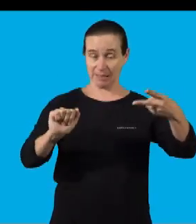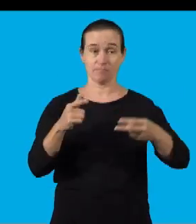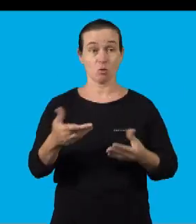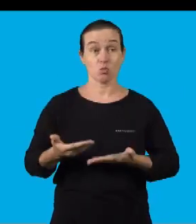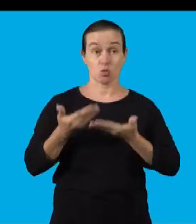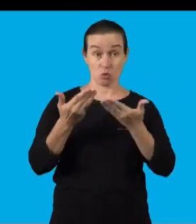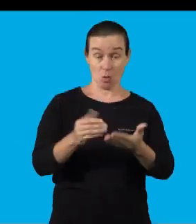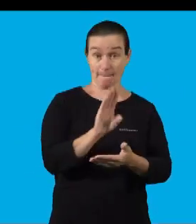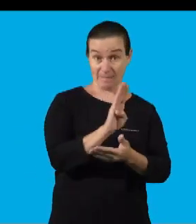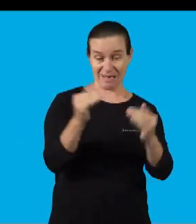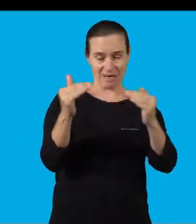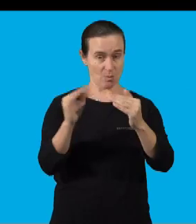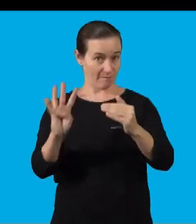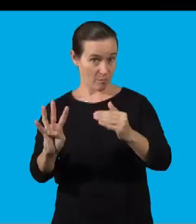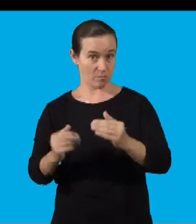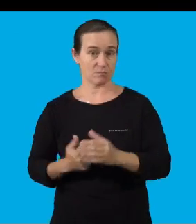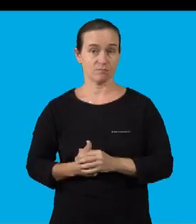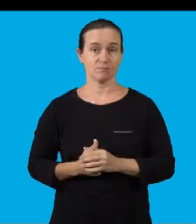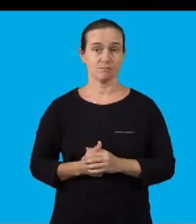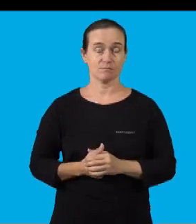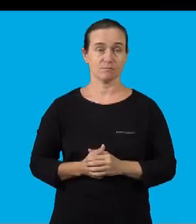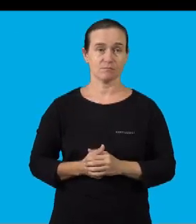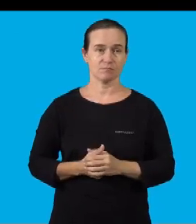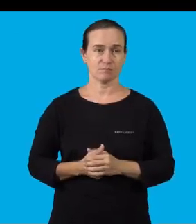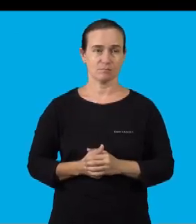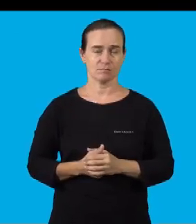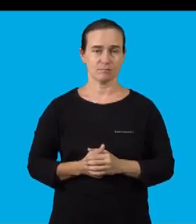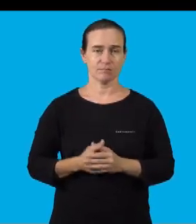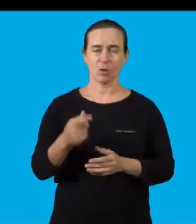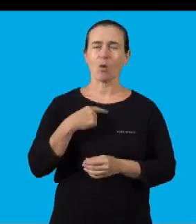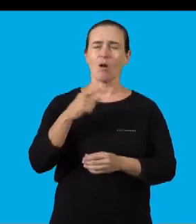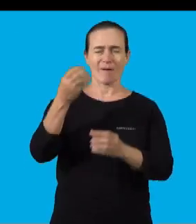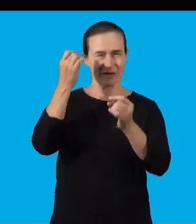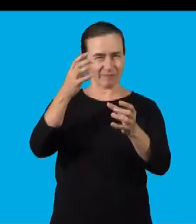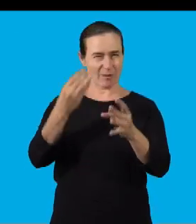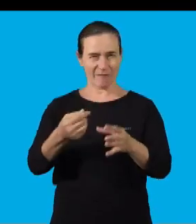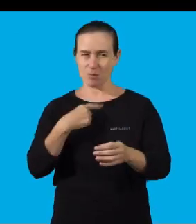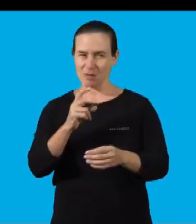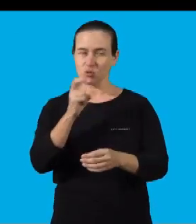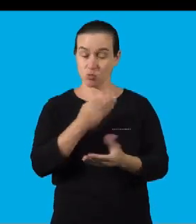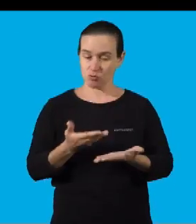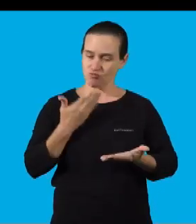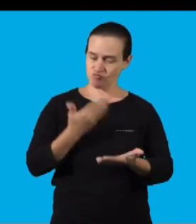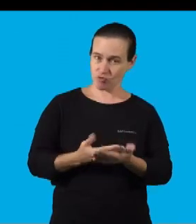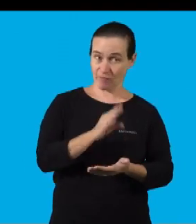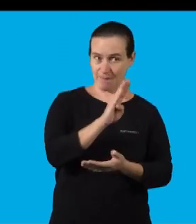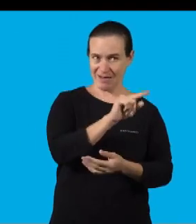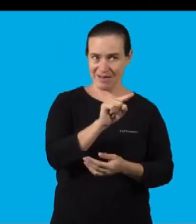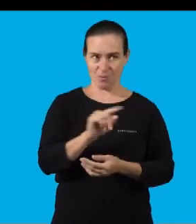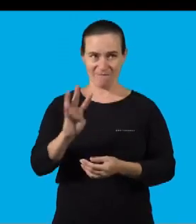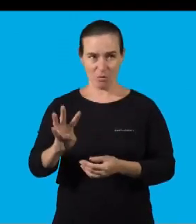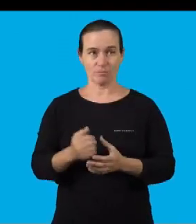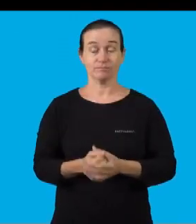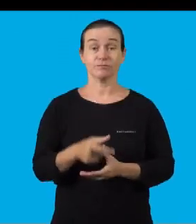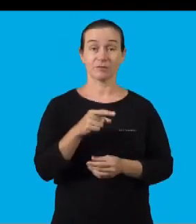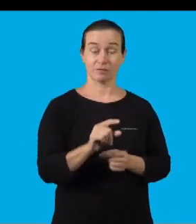show that b is equals to 4. So we are going to use this information to show that b is equals to 4 because as we